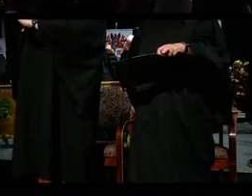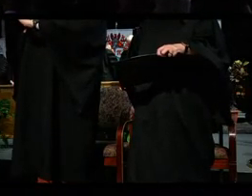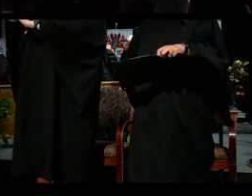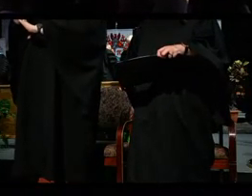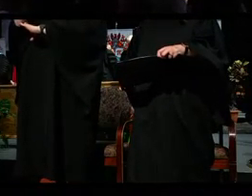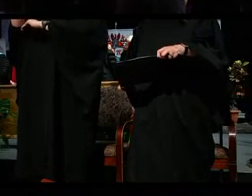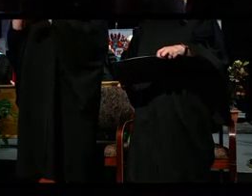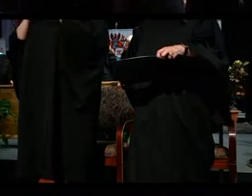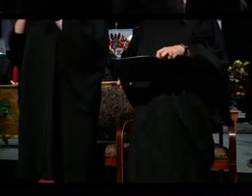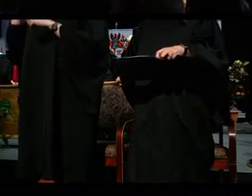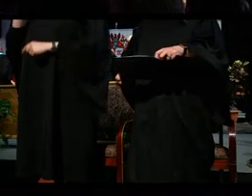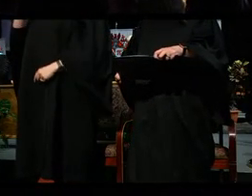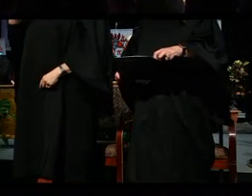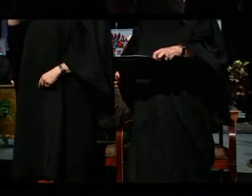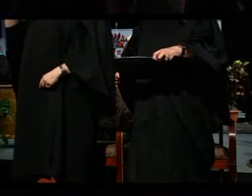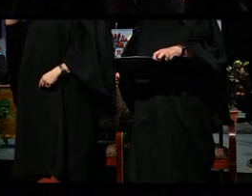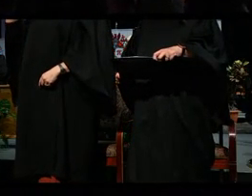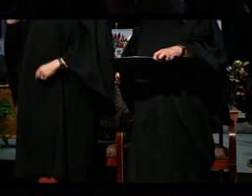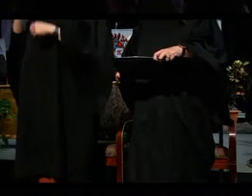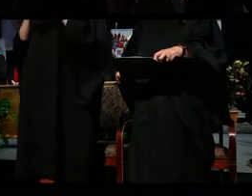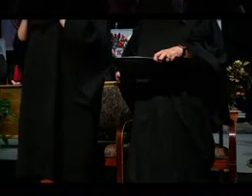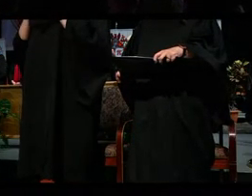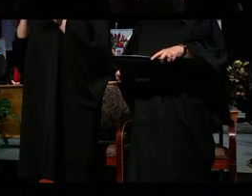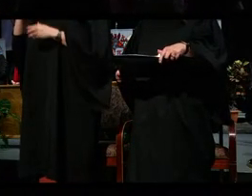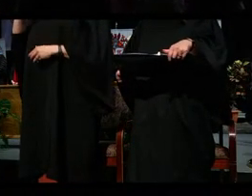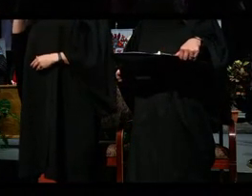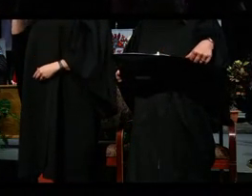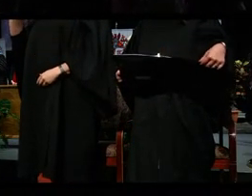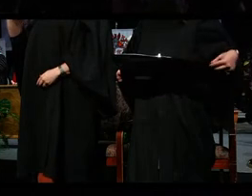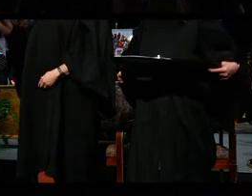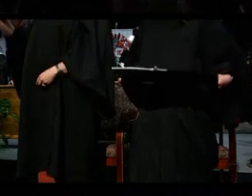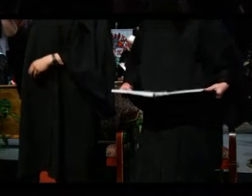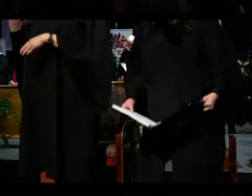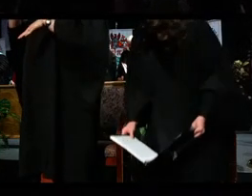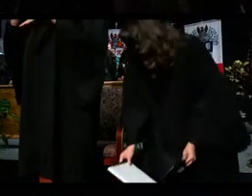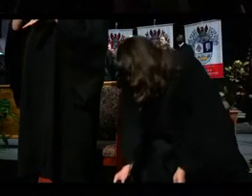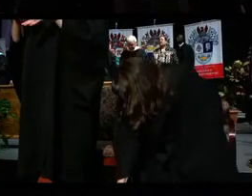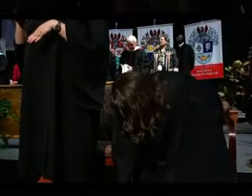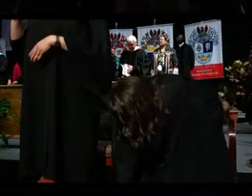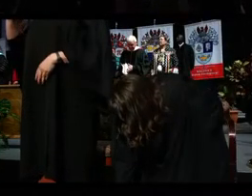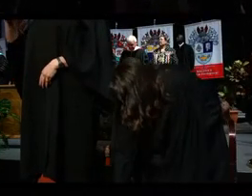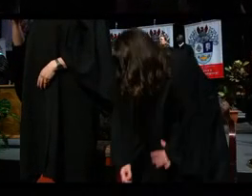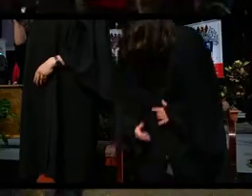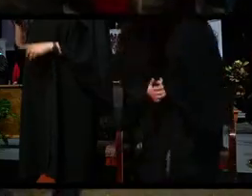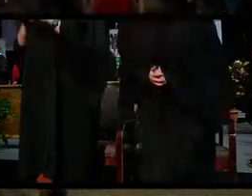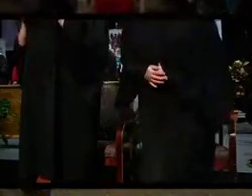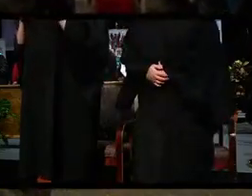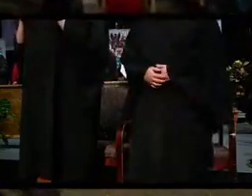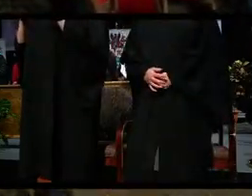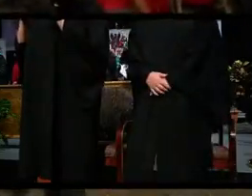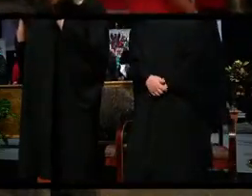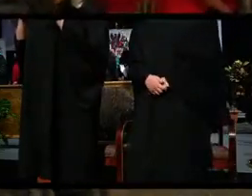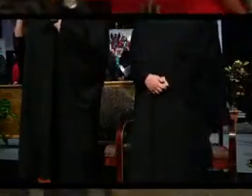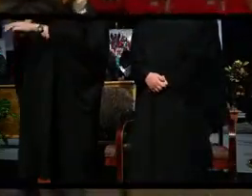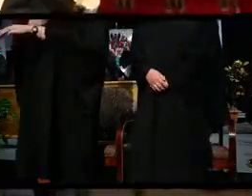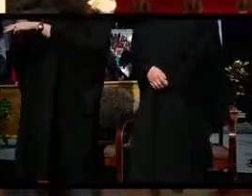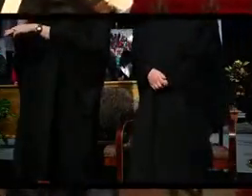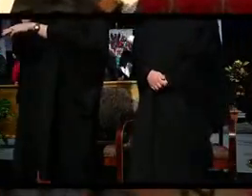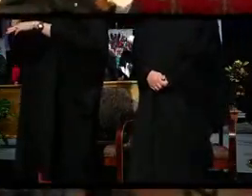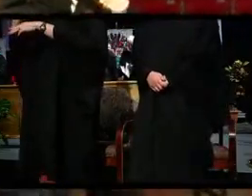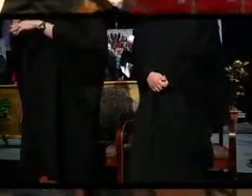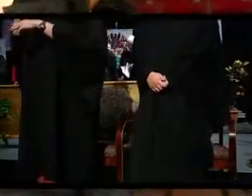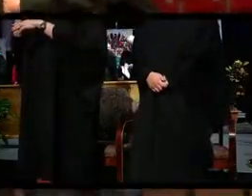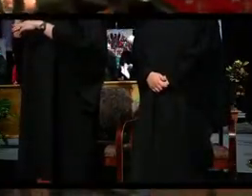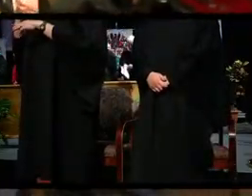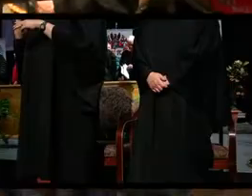Army ROTC. The national anthem will be performed by the SUU Choirs, Wind Symphony, and Symphony Orchestra, conducted